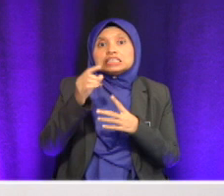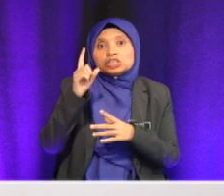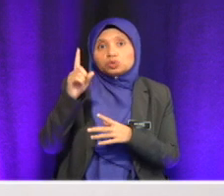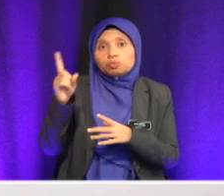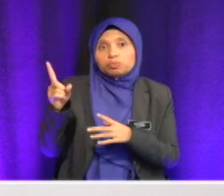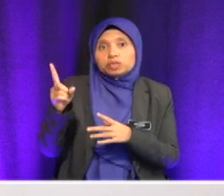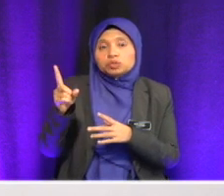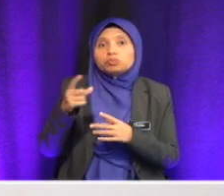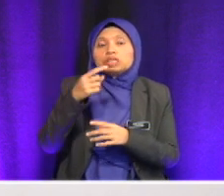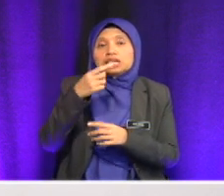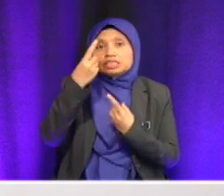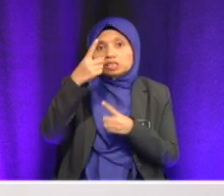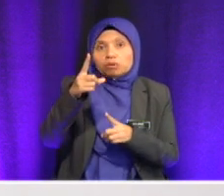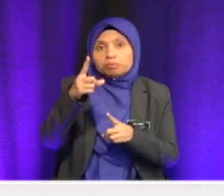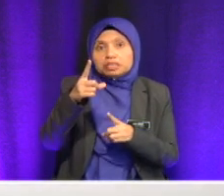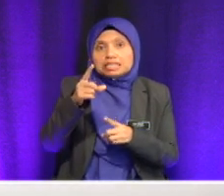you the answer option.